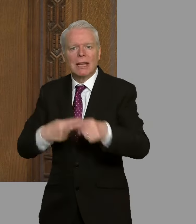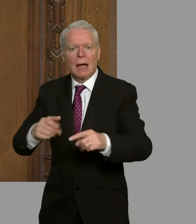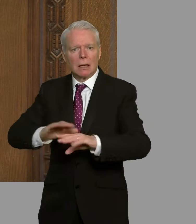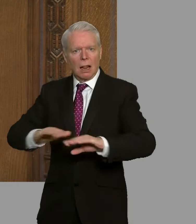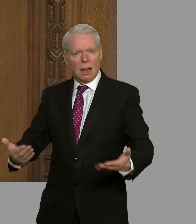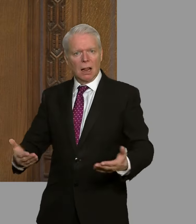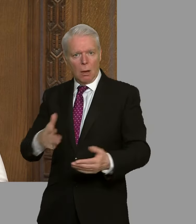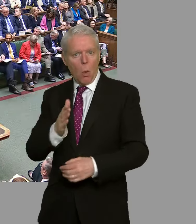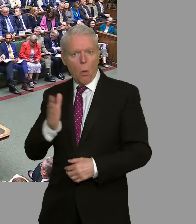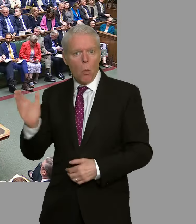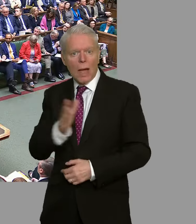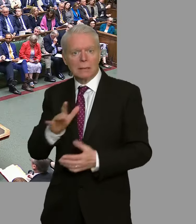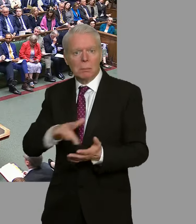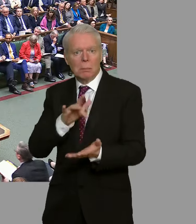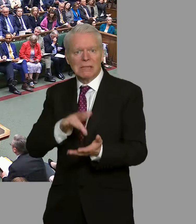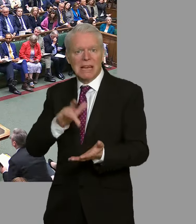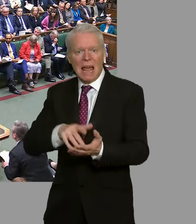squeaky blinders that are winning.